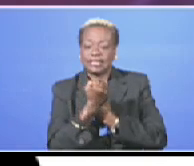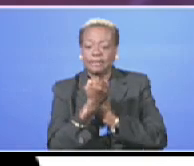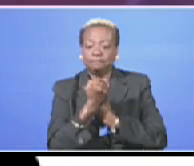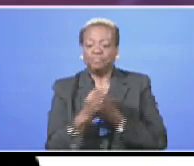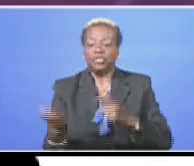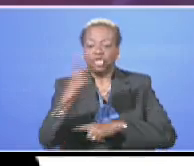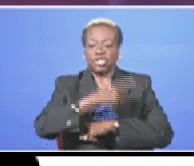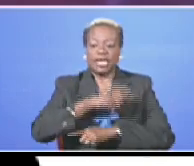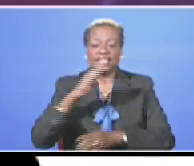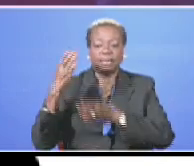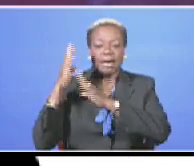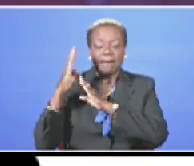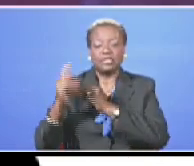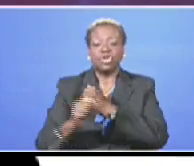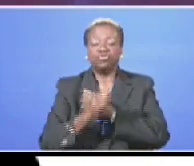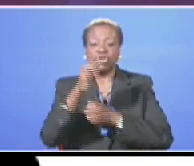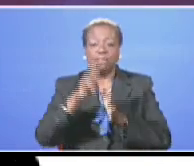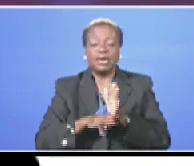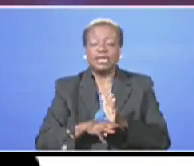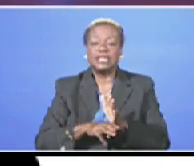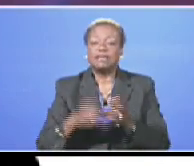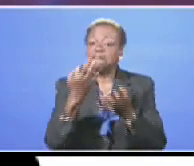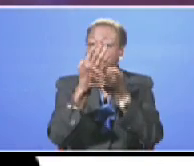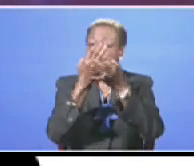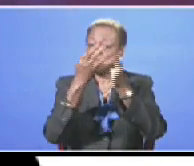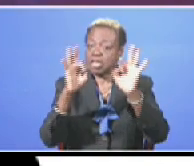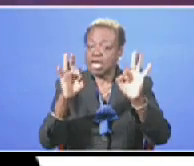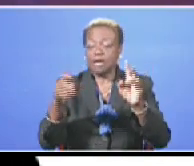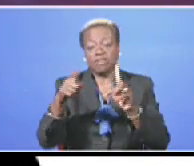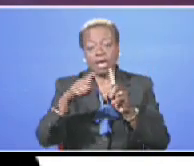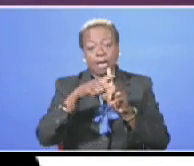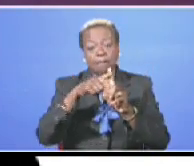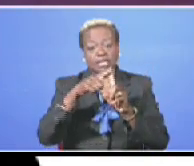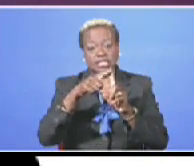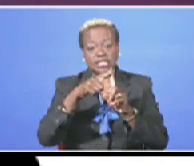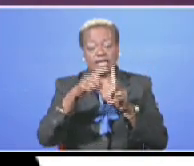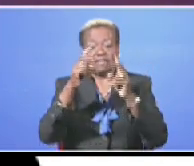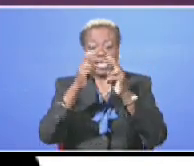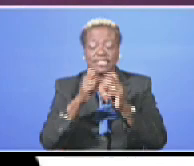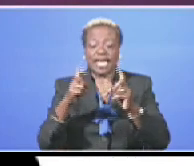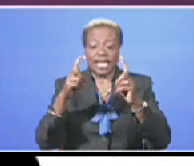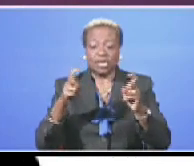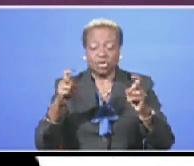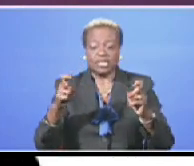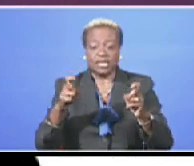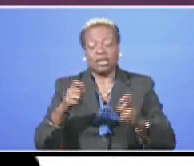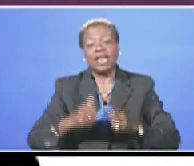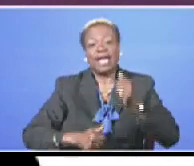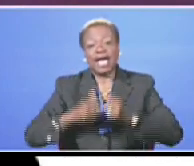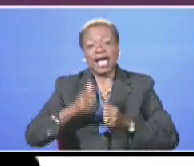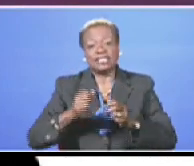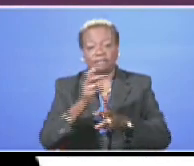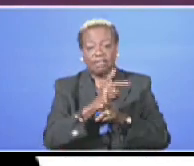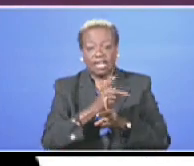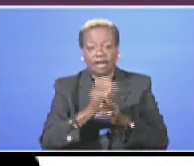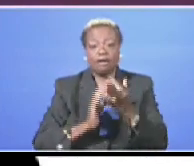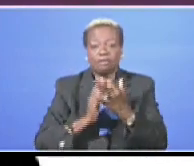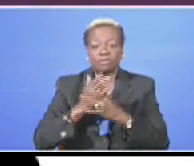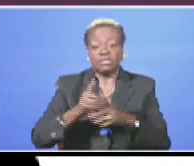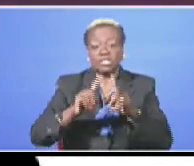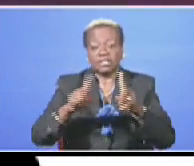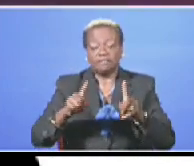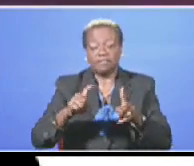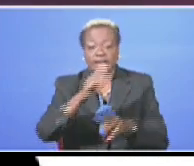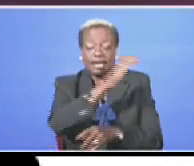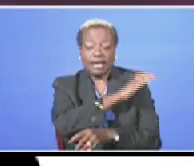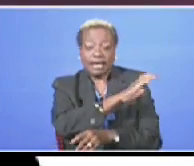in the Bahamas, treatment is free for anyone with a positive diagnosis, and patients can access care through various public health facilities throughout the